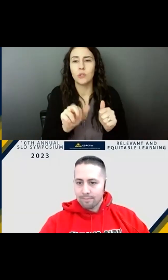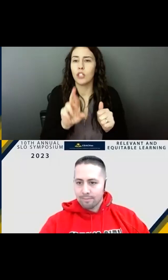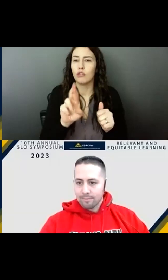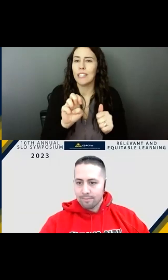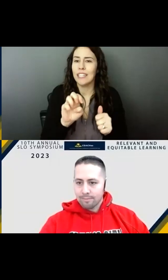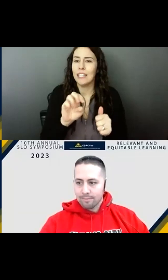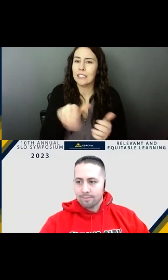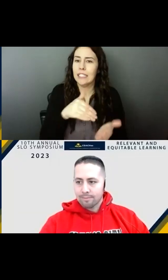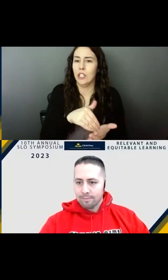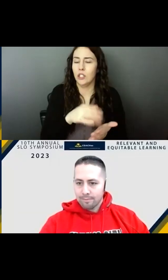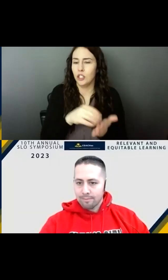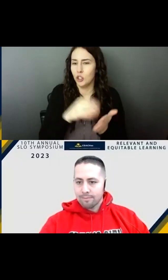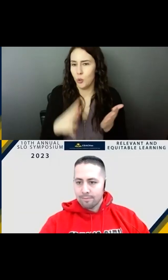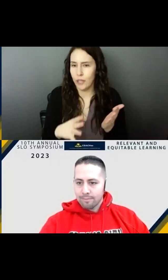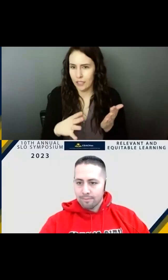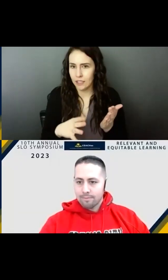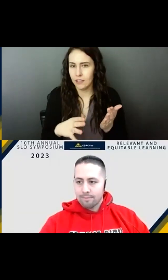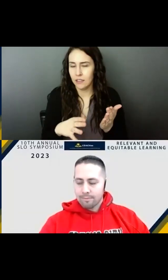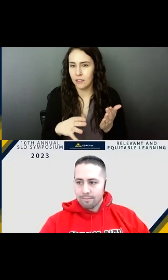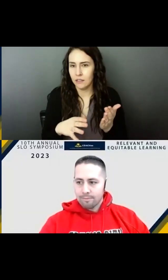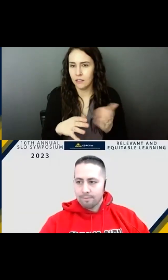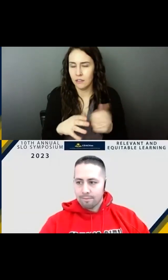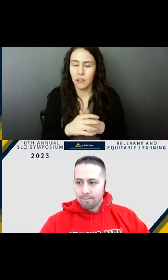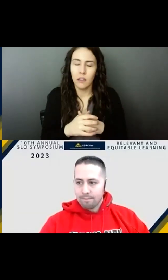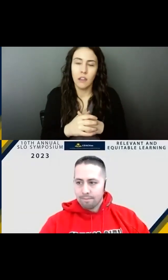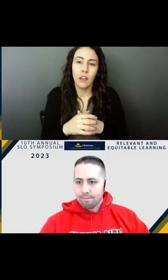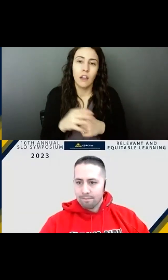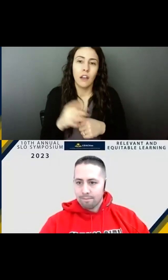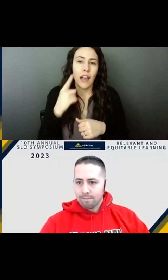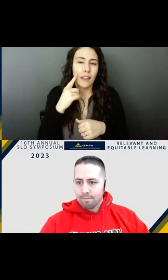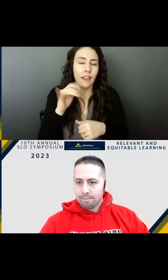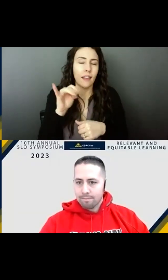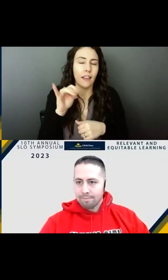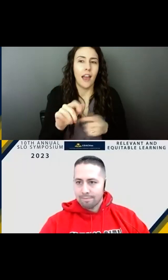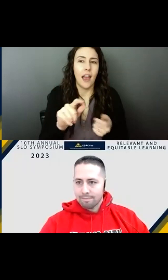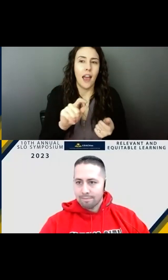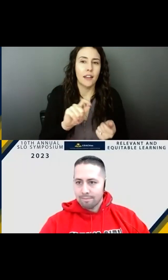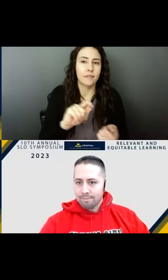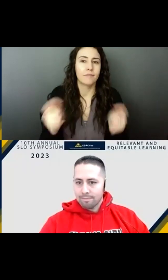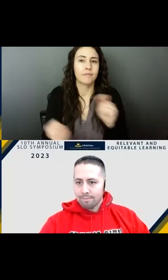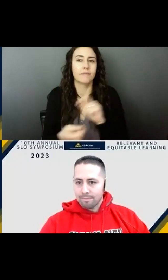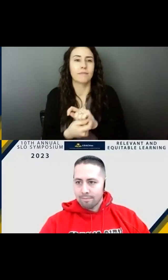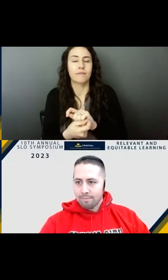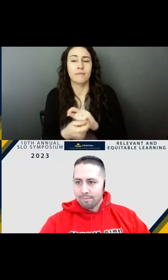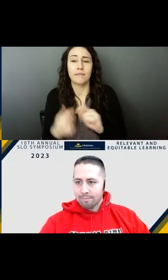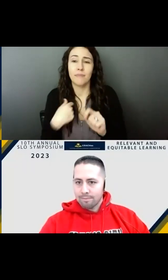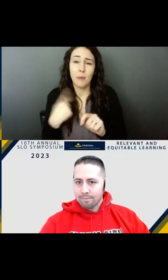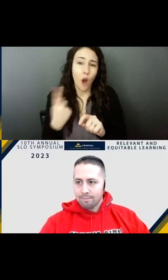middle of what we're doing. And I think that's been a shift. It's something I'm regularly reminding people,